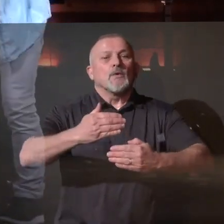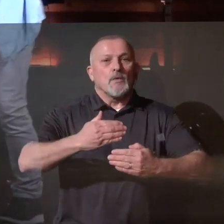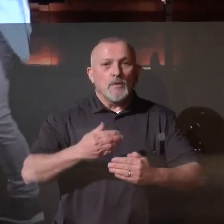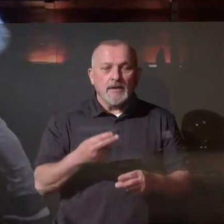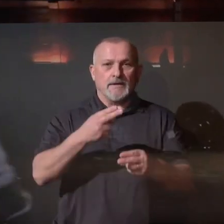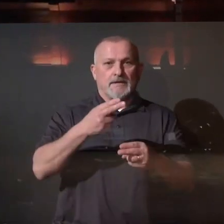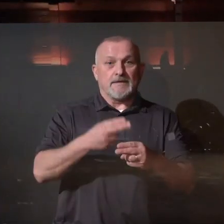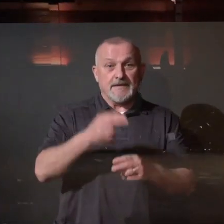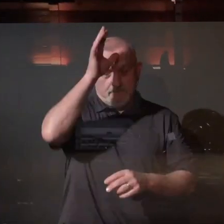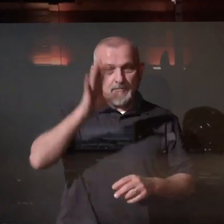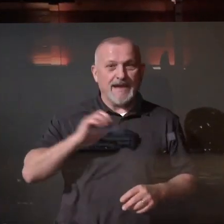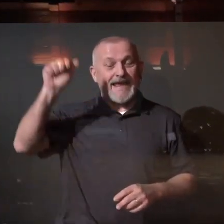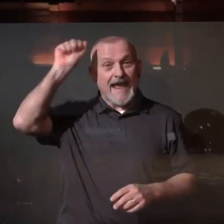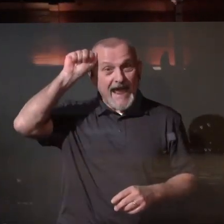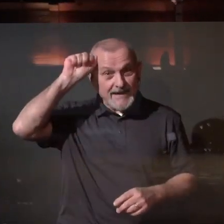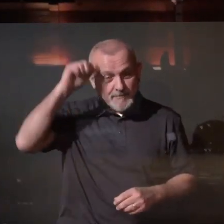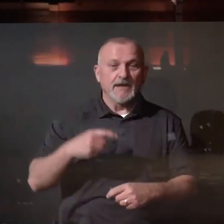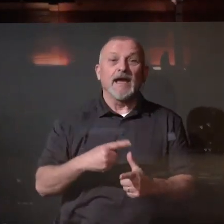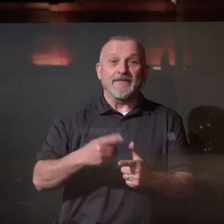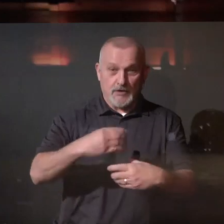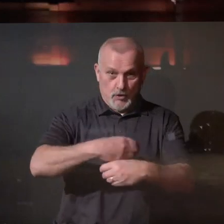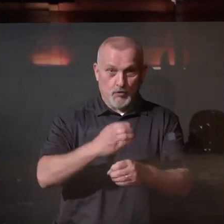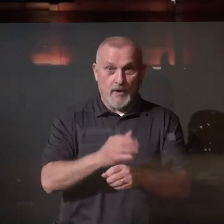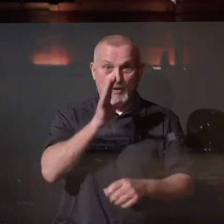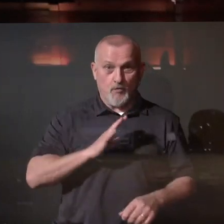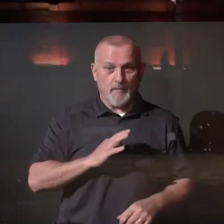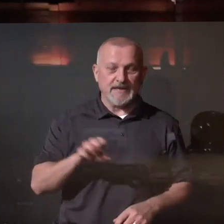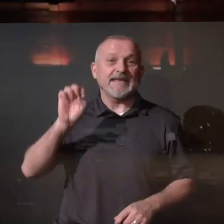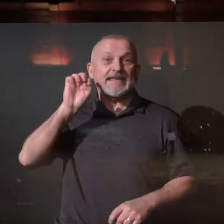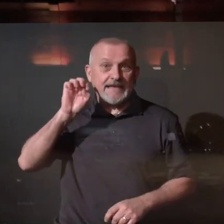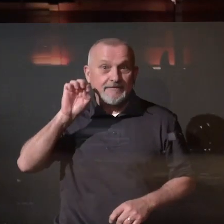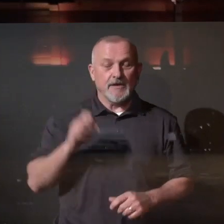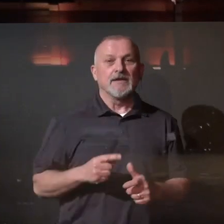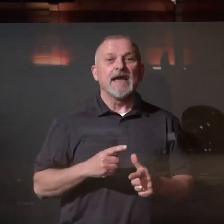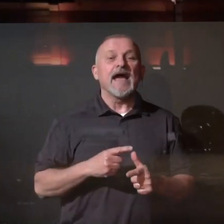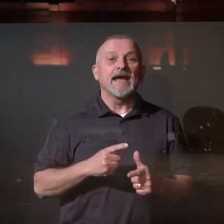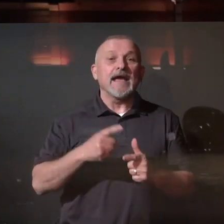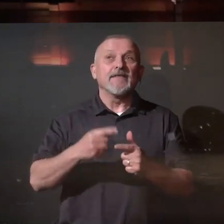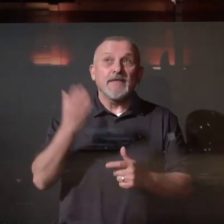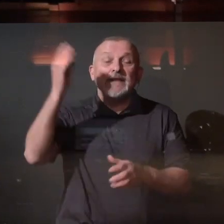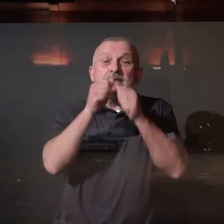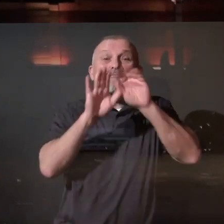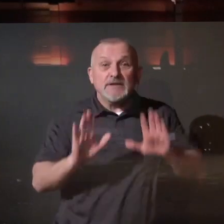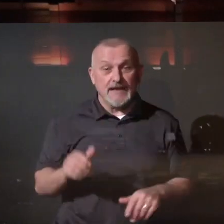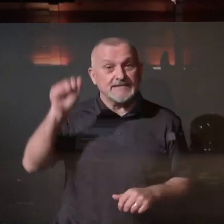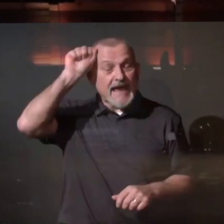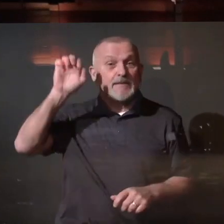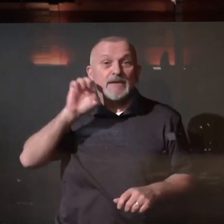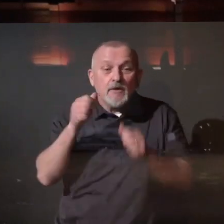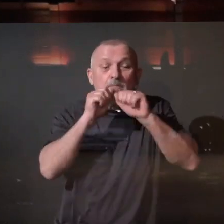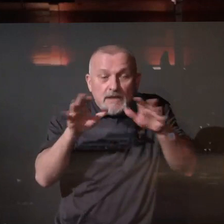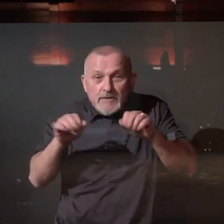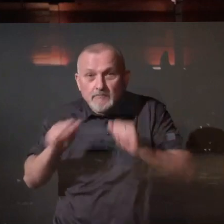Adam. Then he took a rib out of Adam and he made a woman Eve and he blessed them and he increased their number and these people grew on earth and God